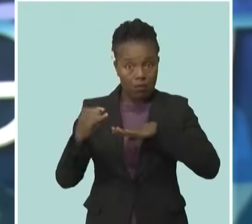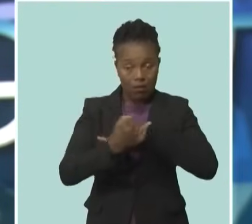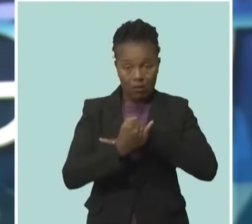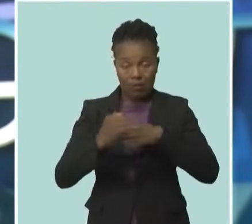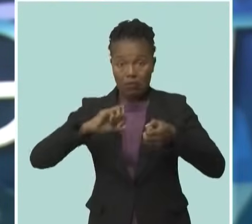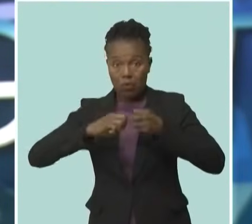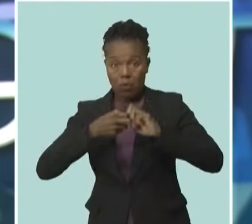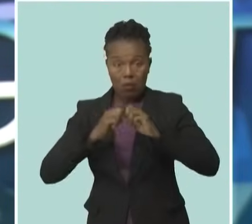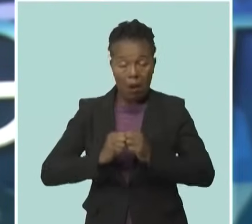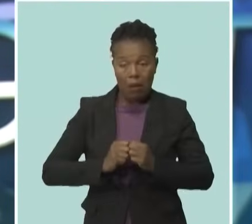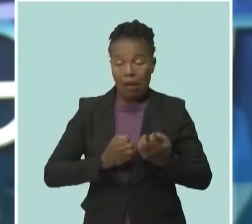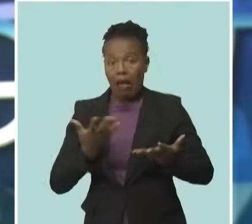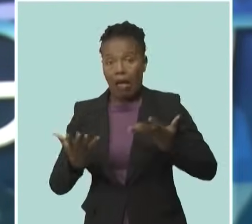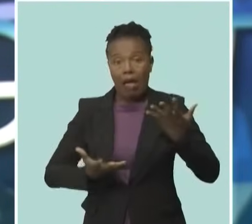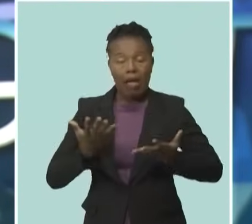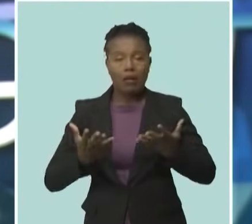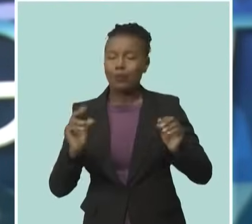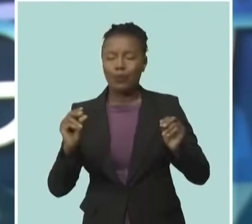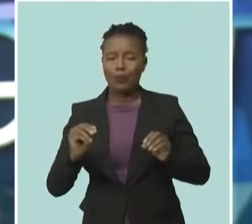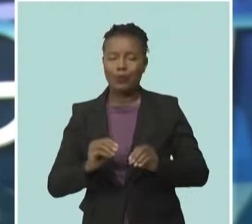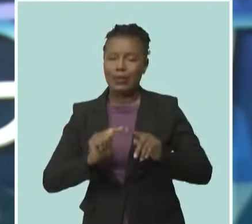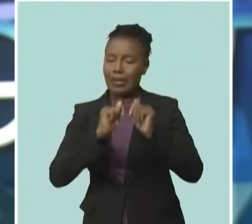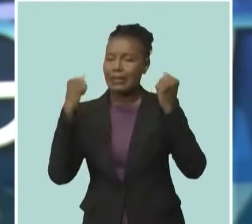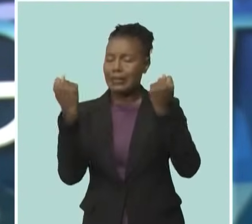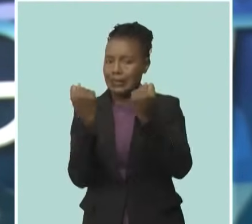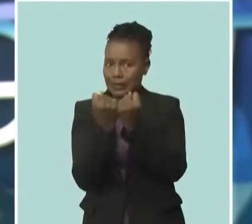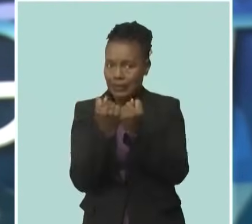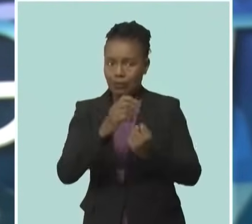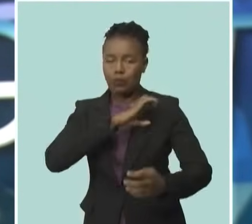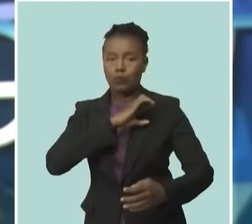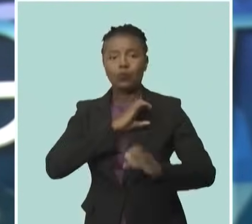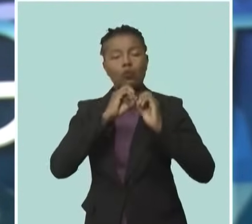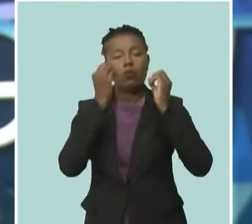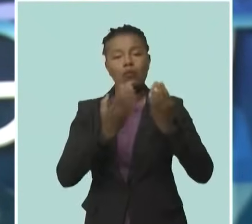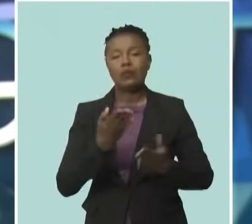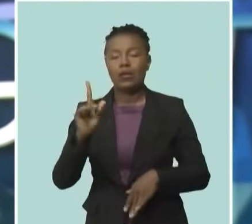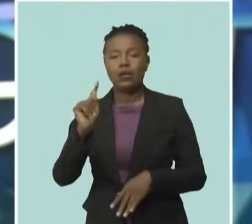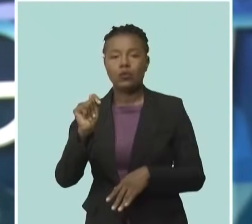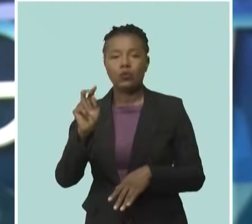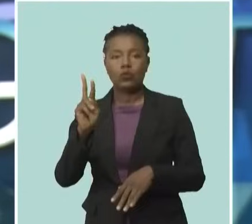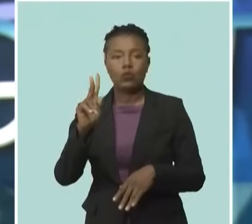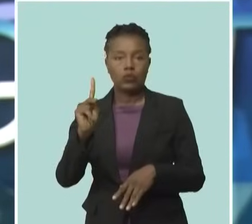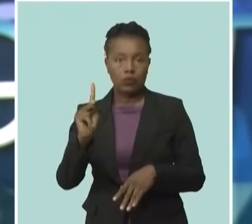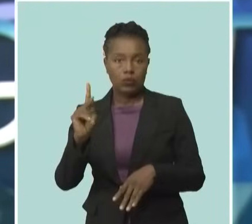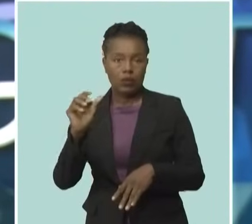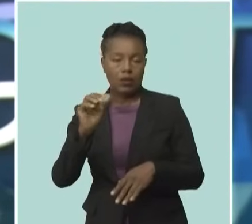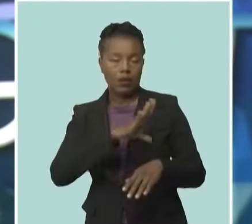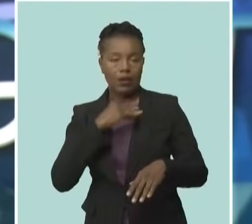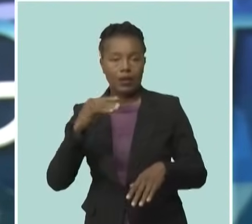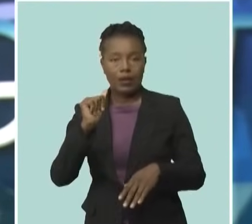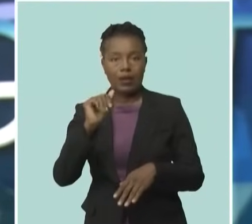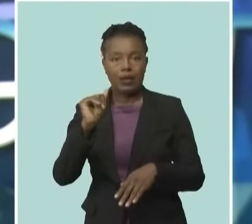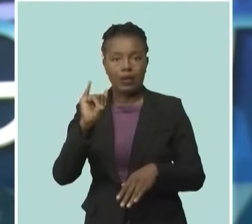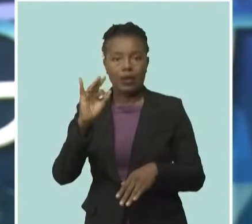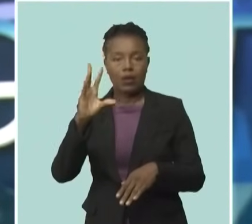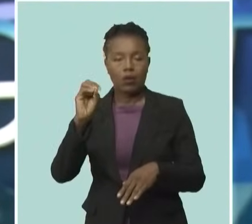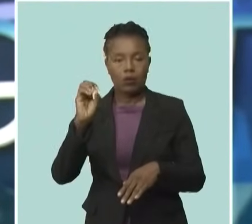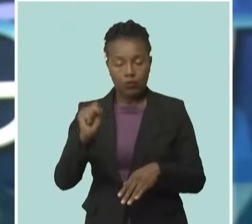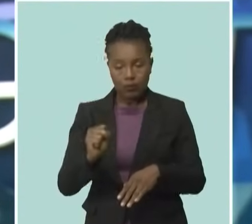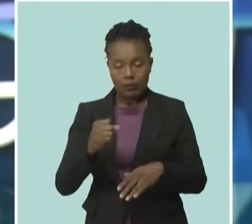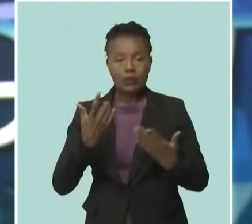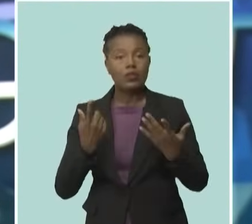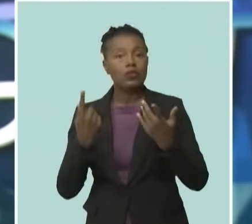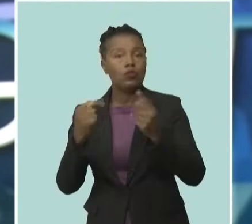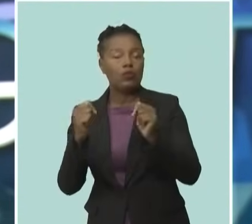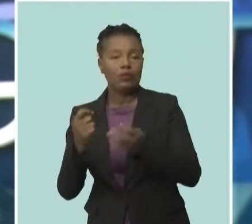says a team of local officers is in Turks and Caicos assisting that state in its battle with an escalation in firearms